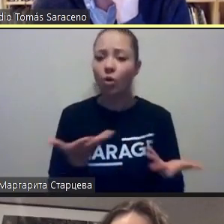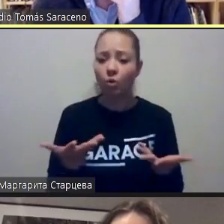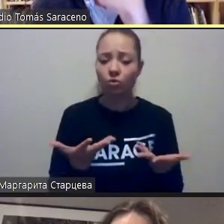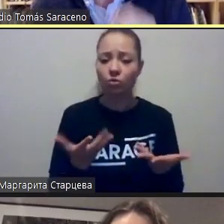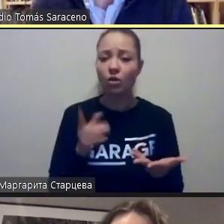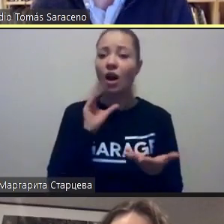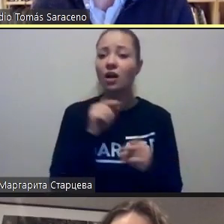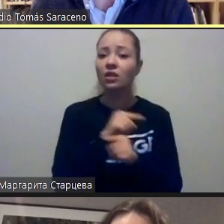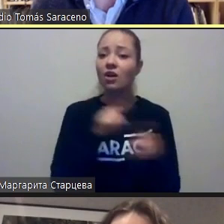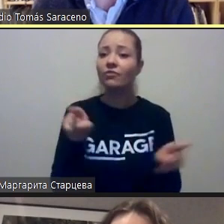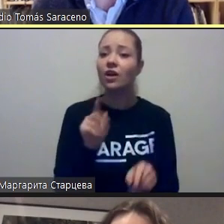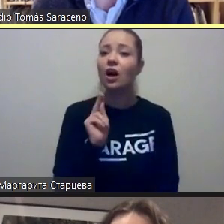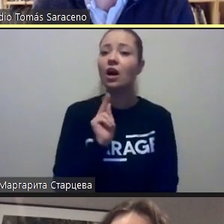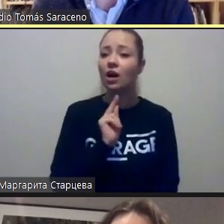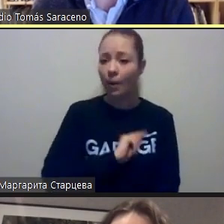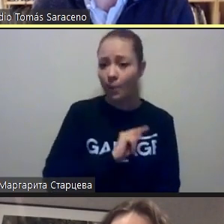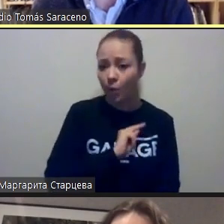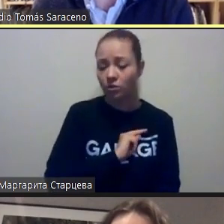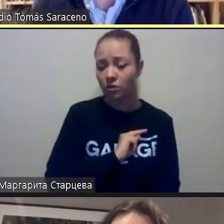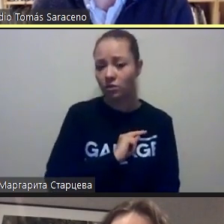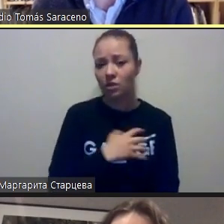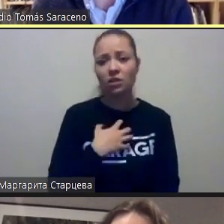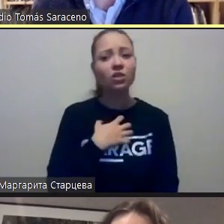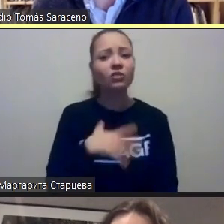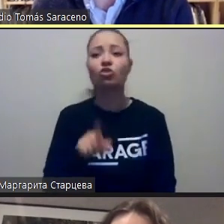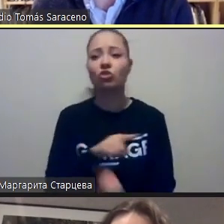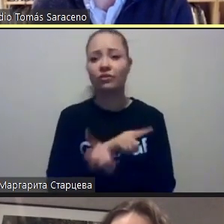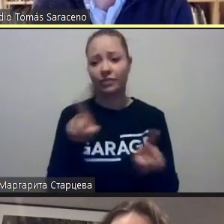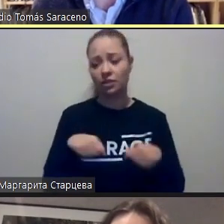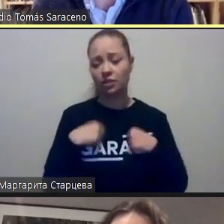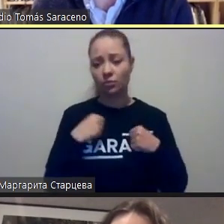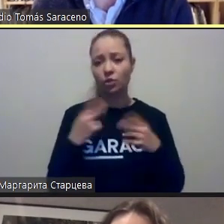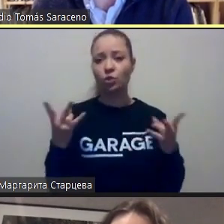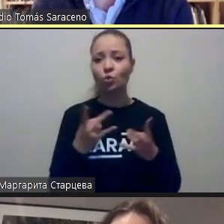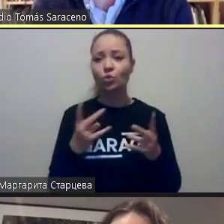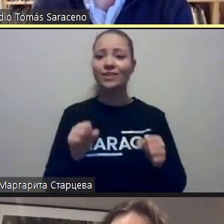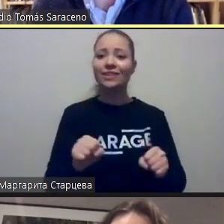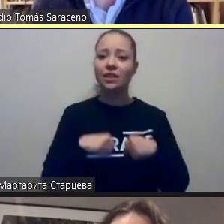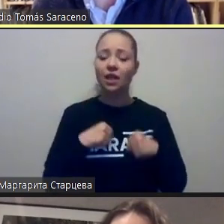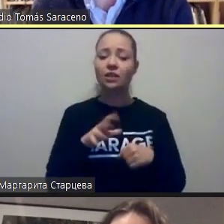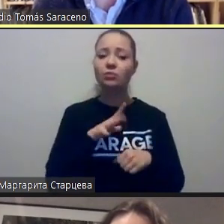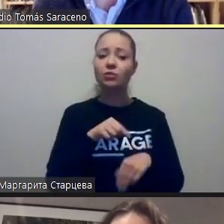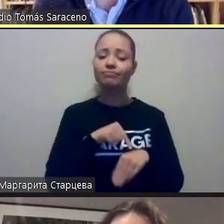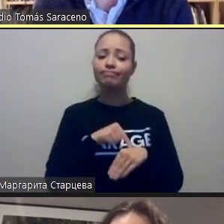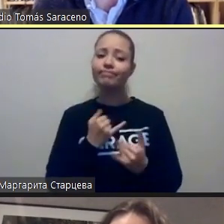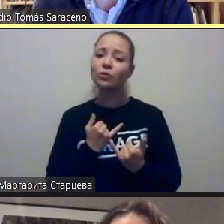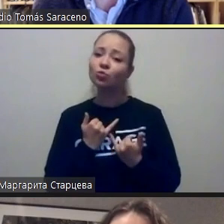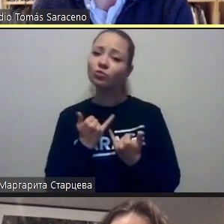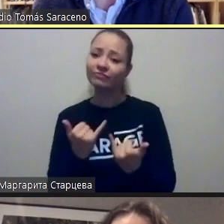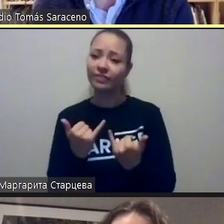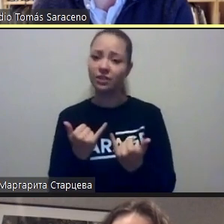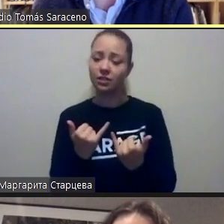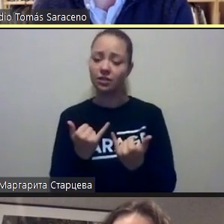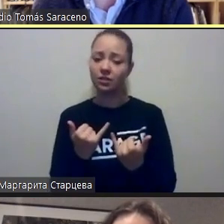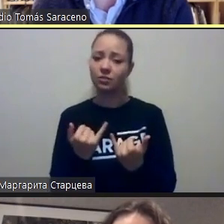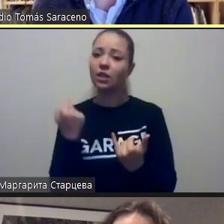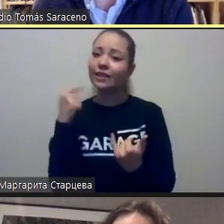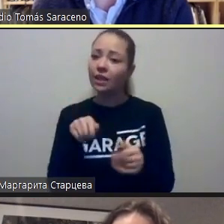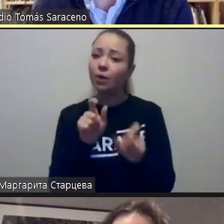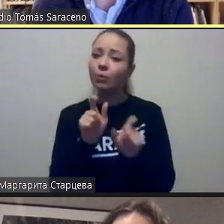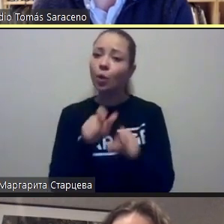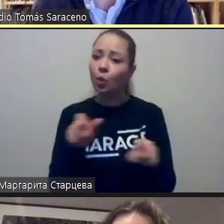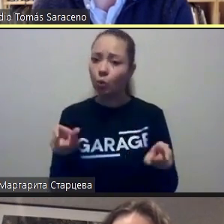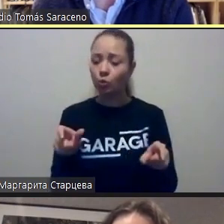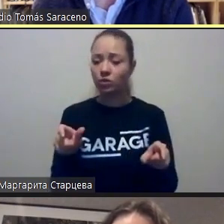be very sensitive to the people who might today be hearing, and try to work together